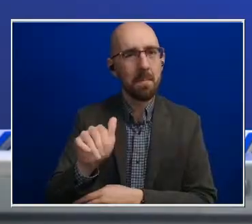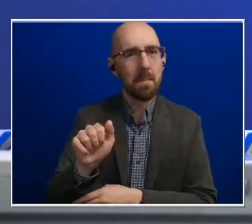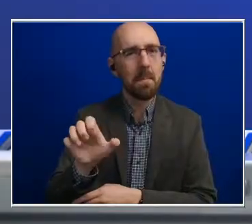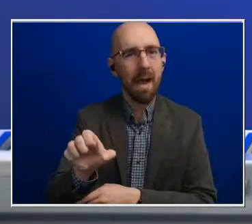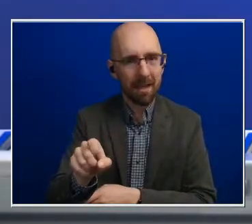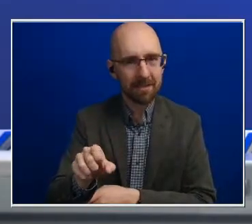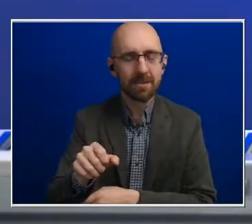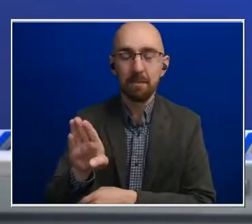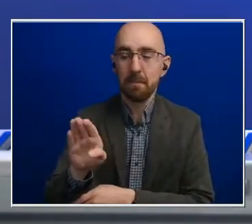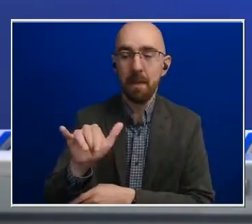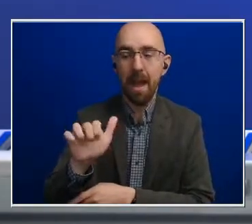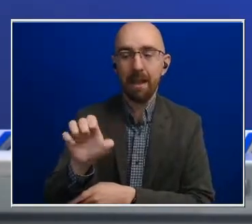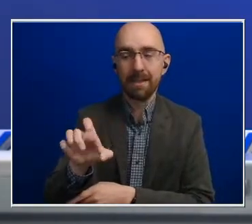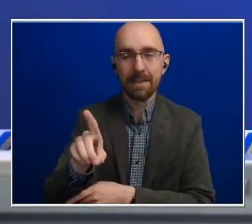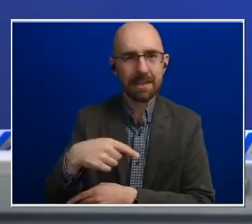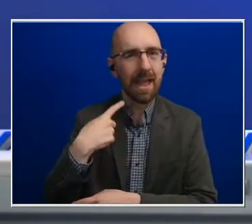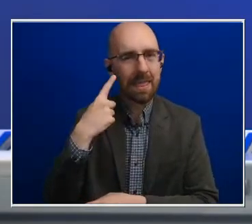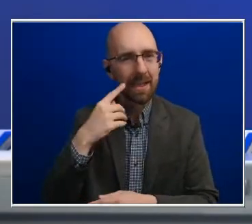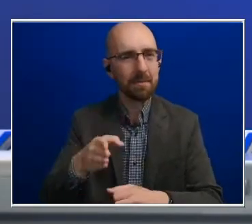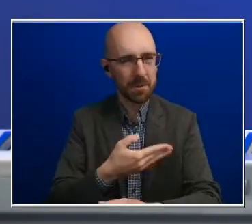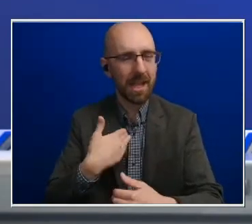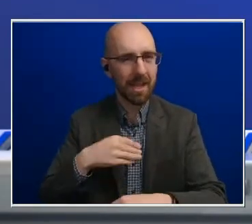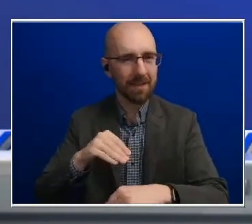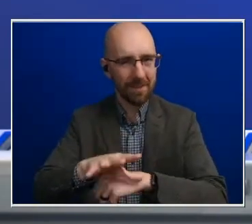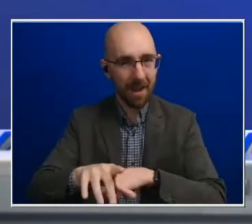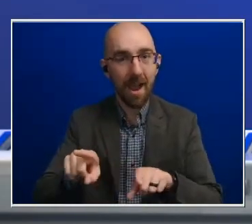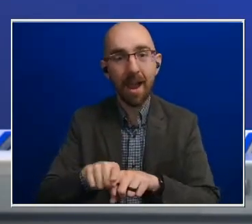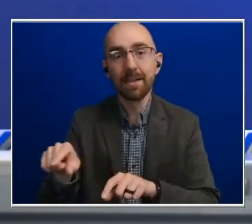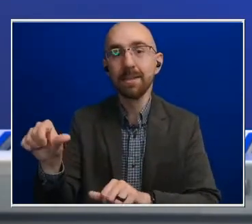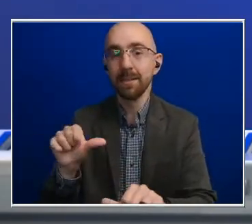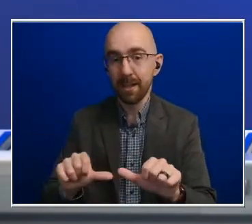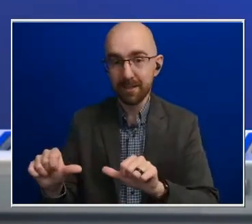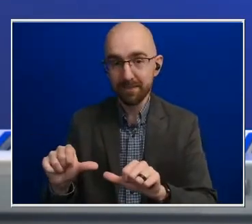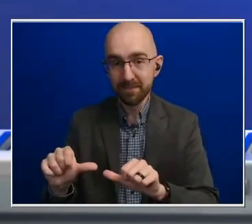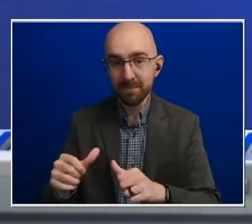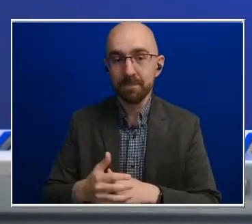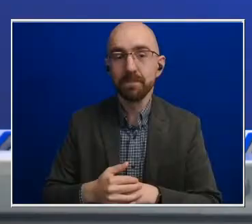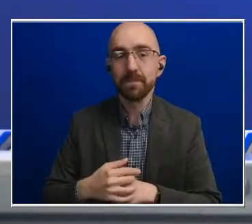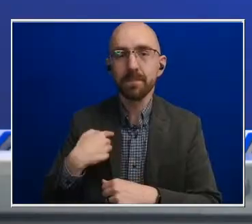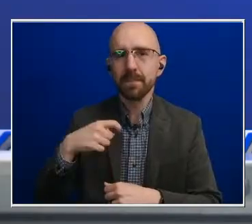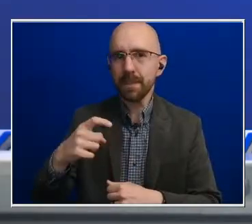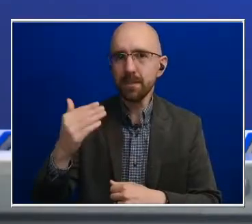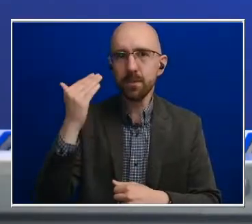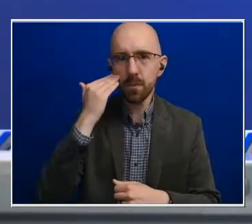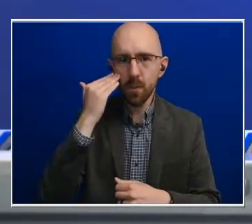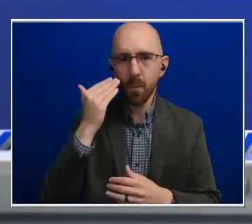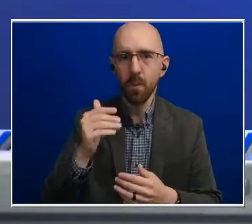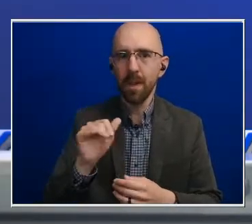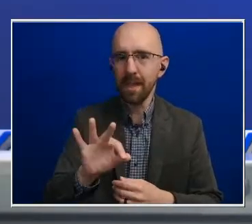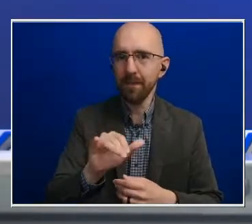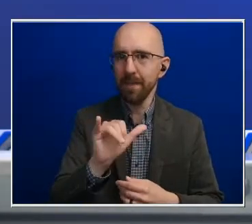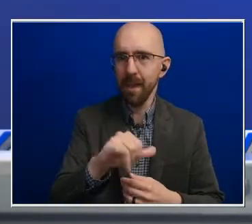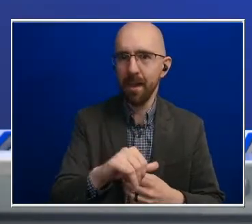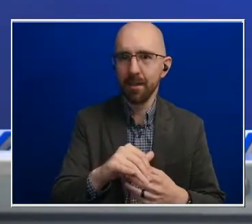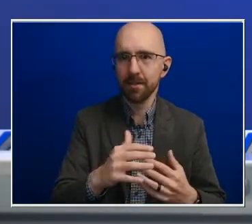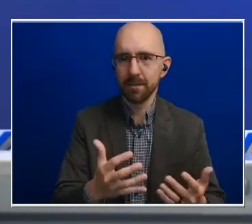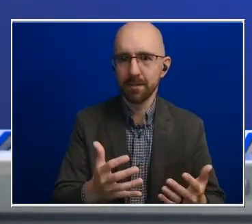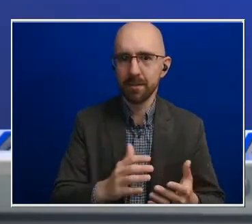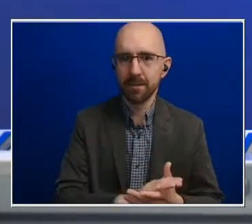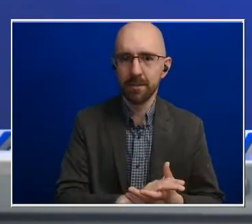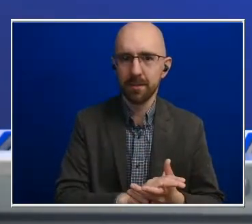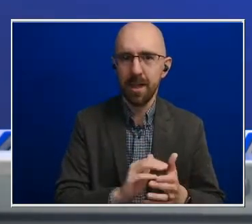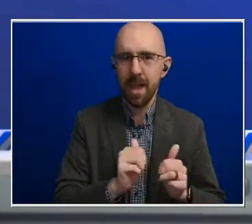effect of music. As a scientist, I need to know whether that is, how common that